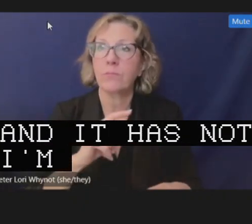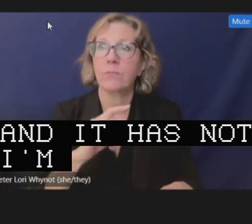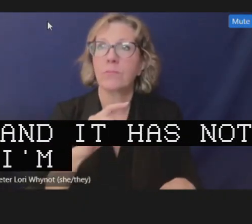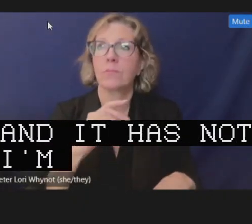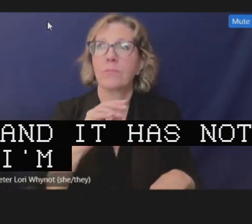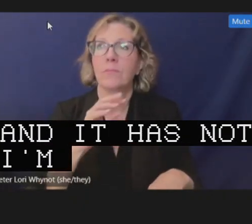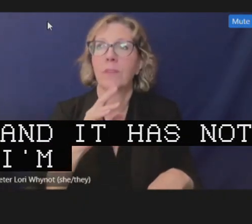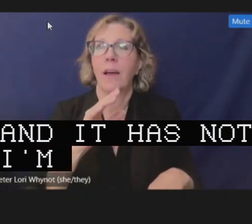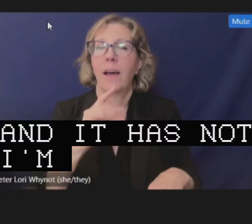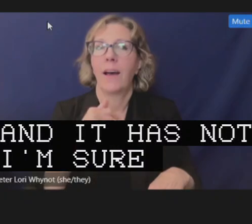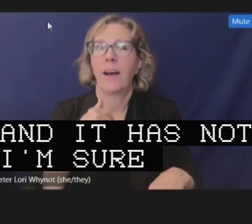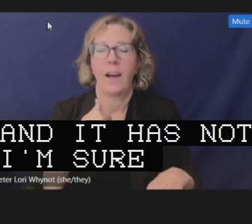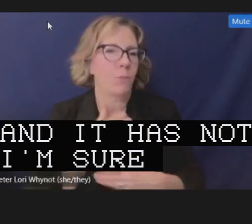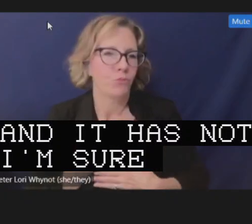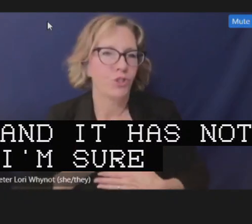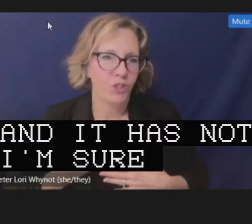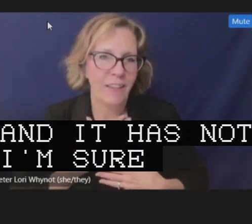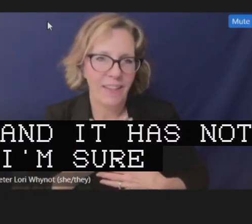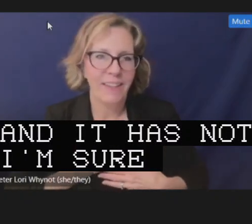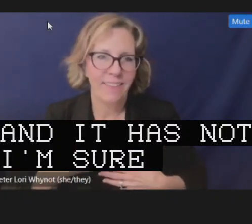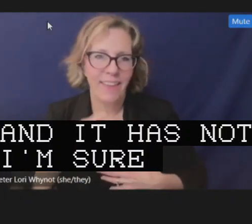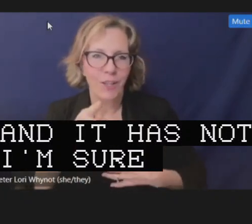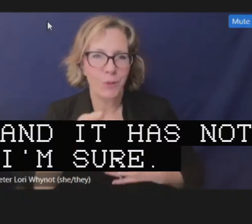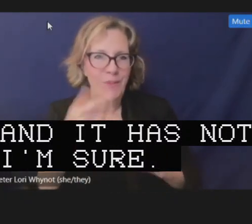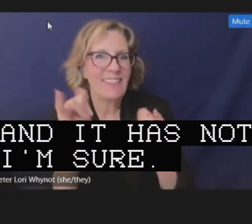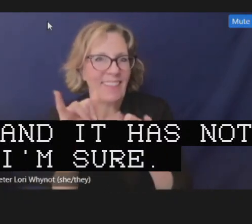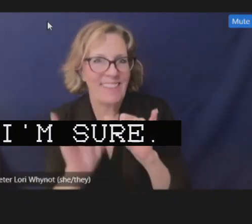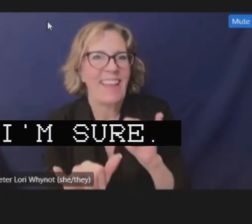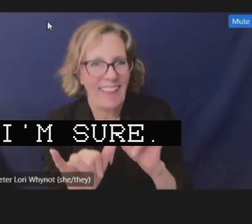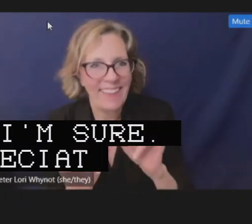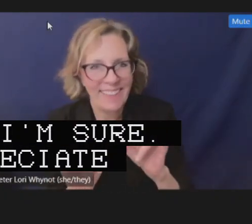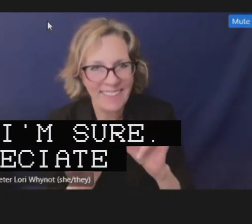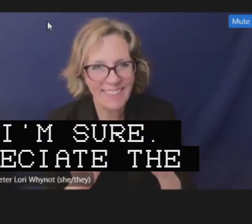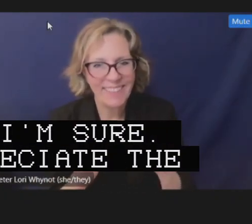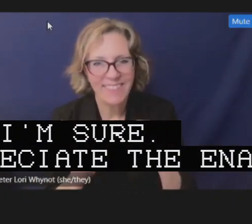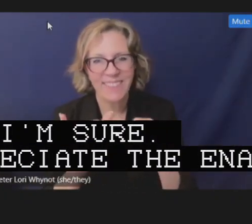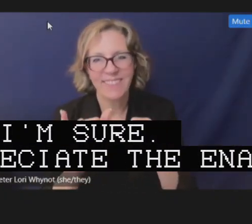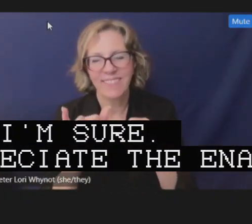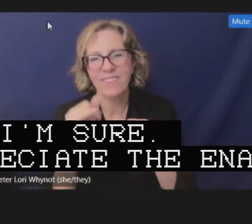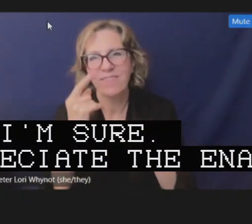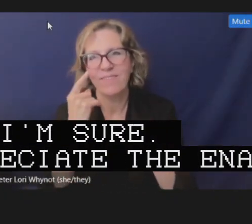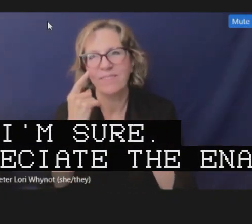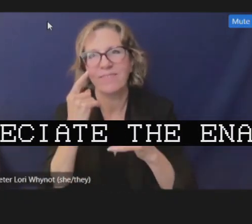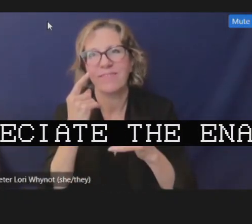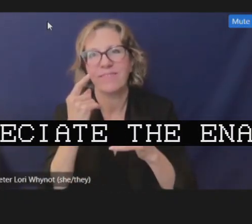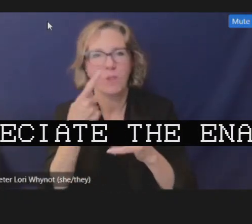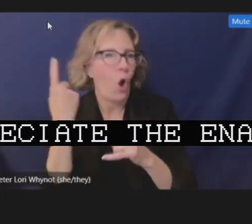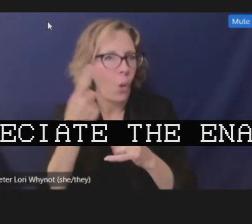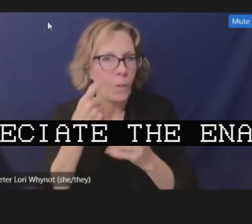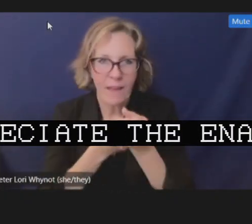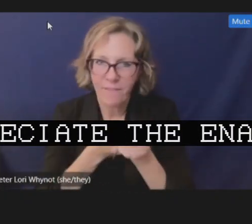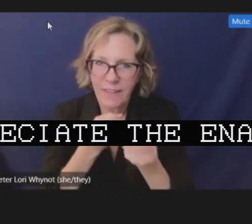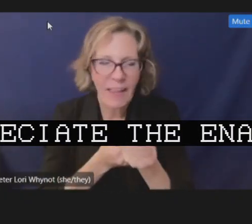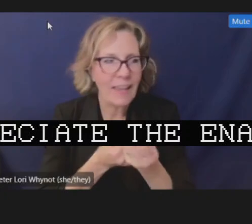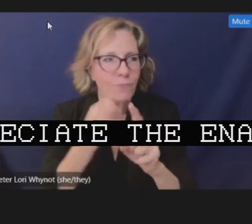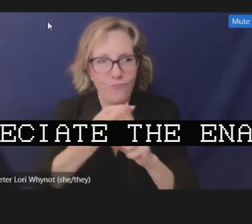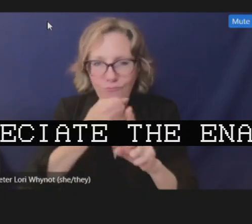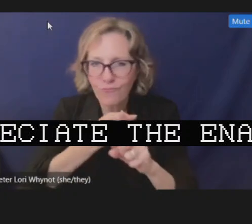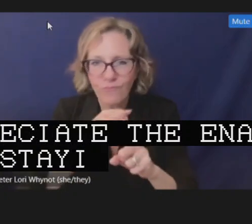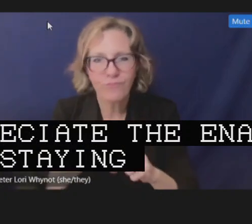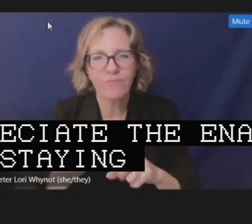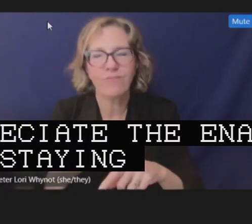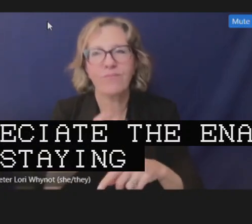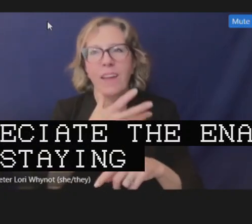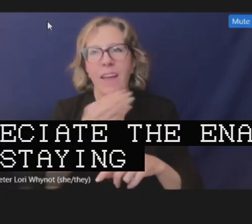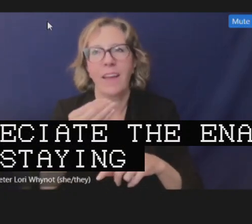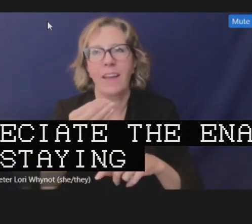I appreciate the fact that you'll be staying on to you know, always advocate and lend